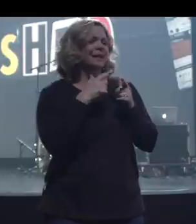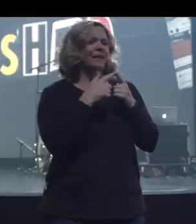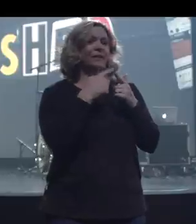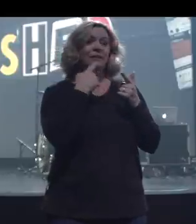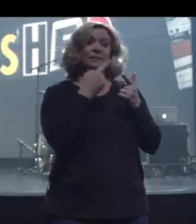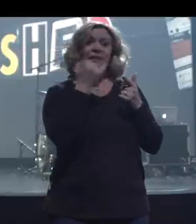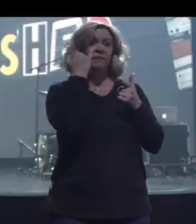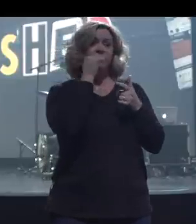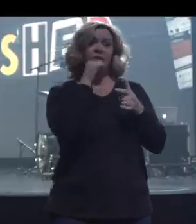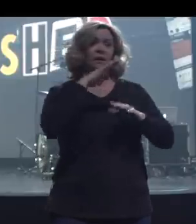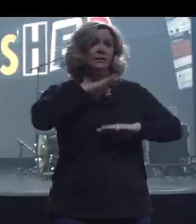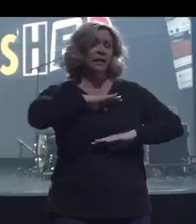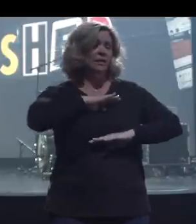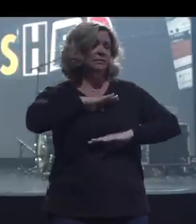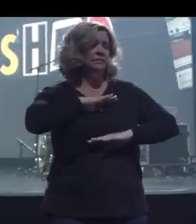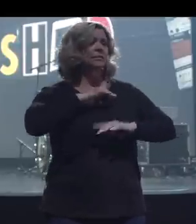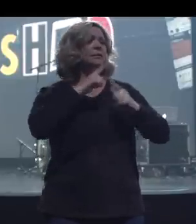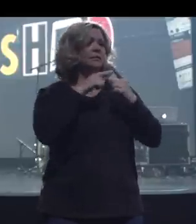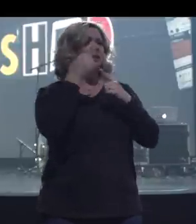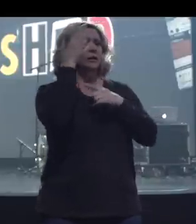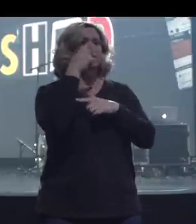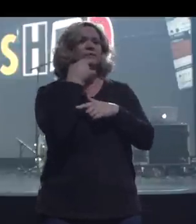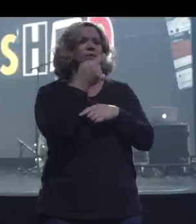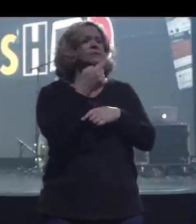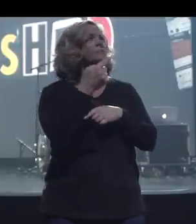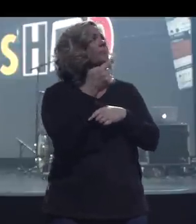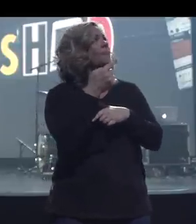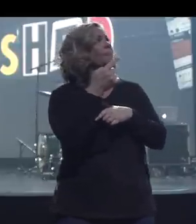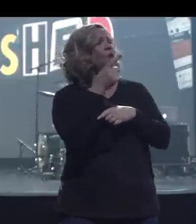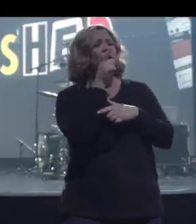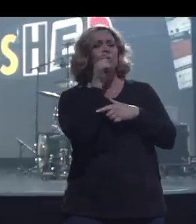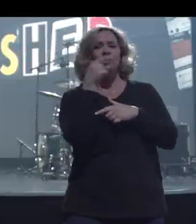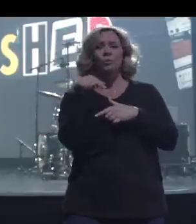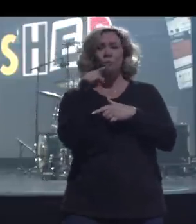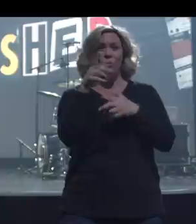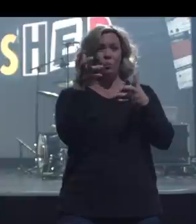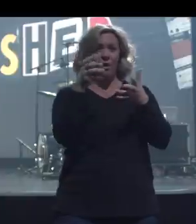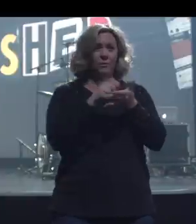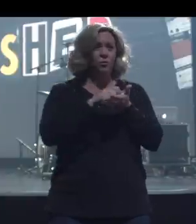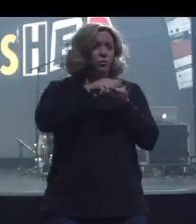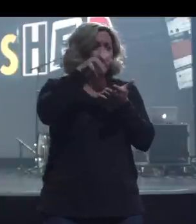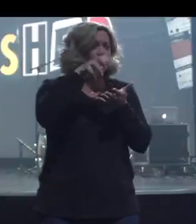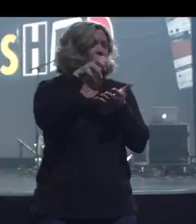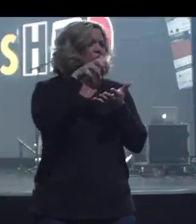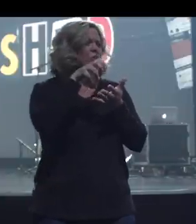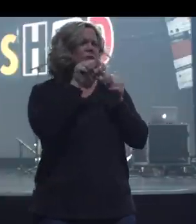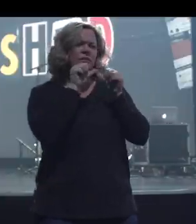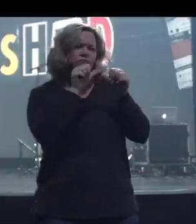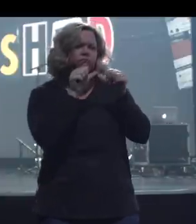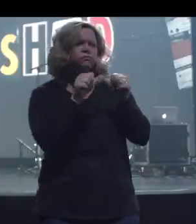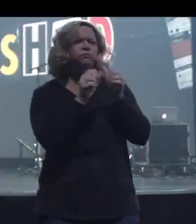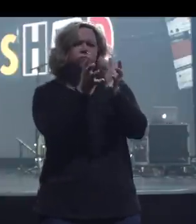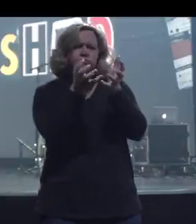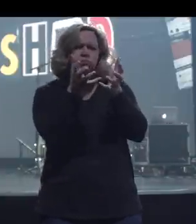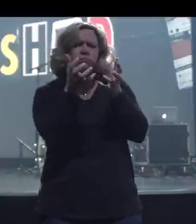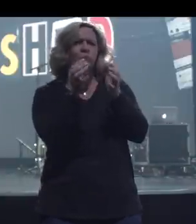if we don't learn to do that. He says, those who want to get rich, who are in this constant striving for more, more, more, more, more, more, I just got to